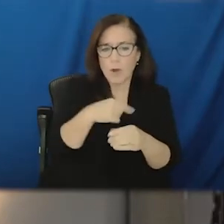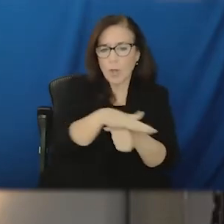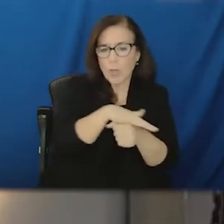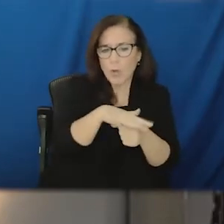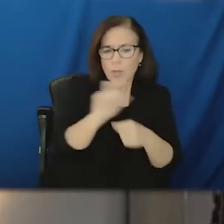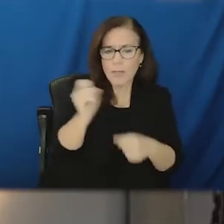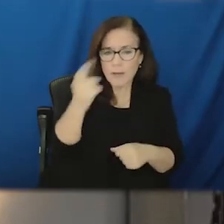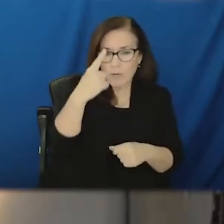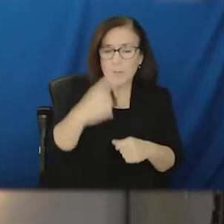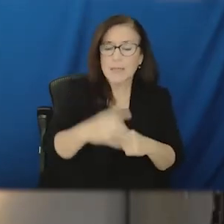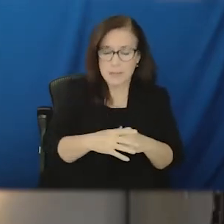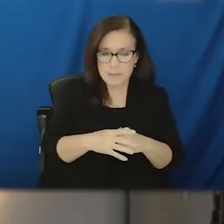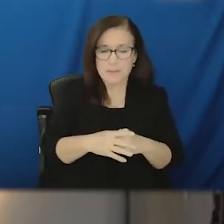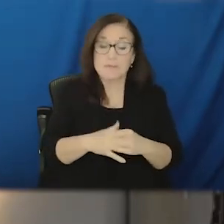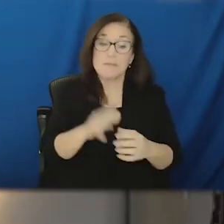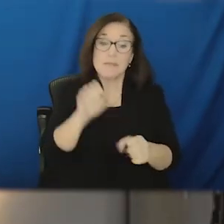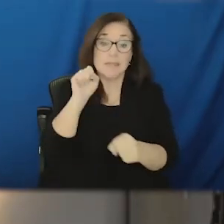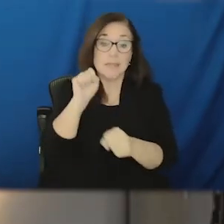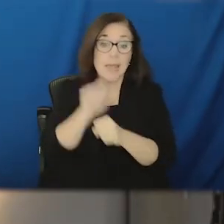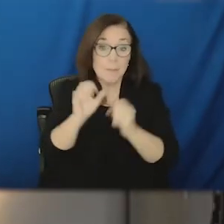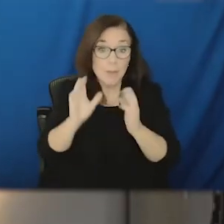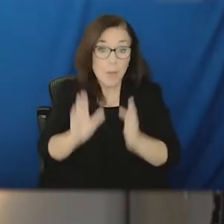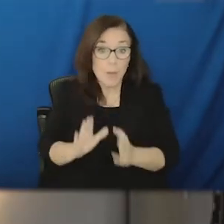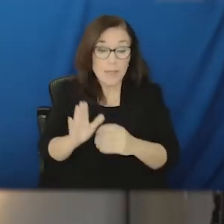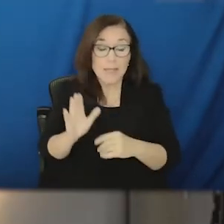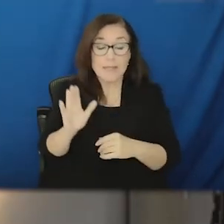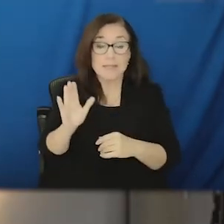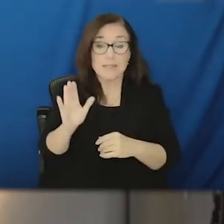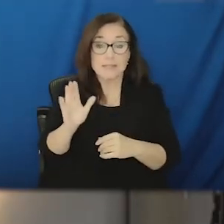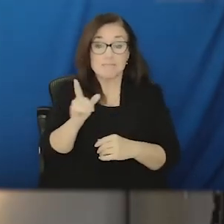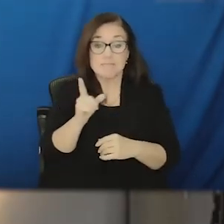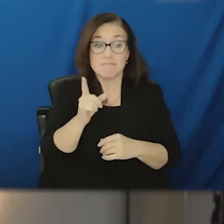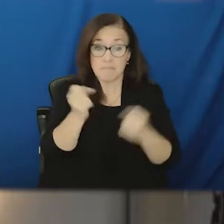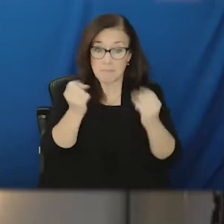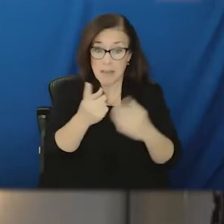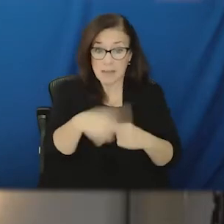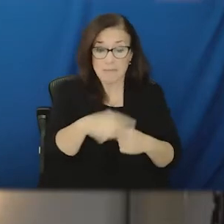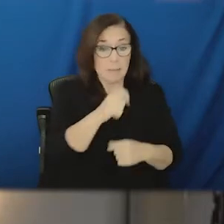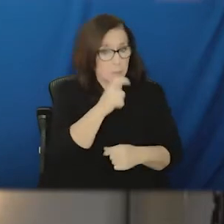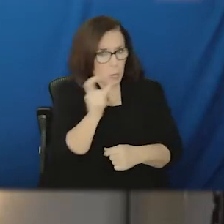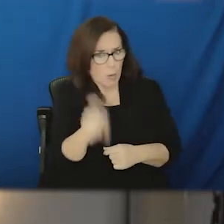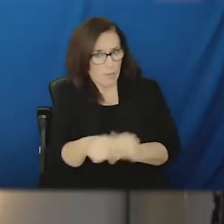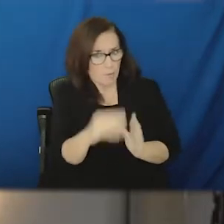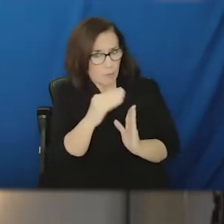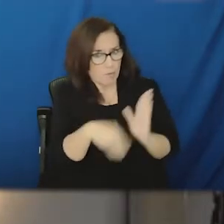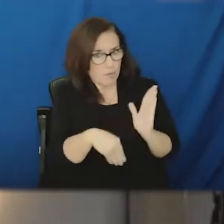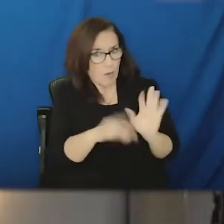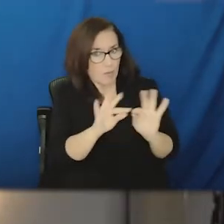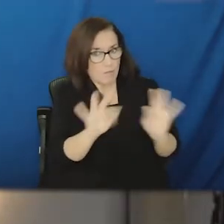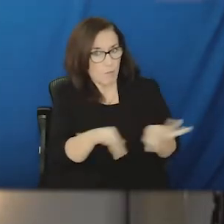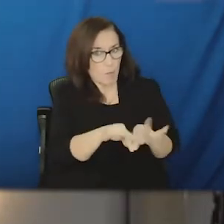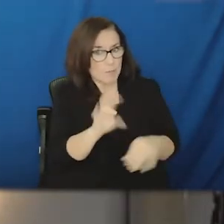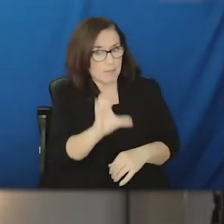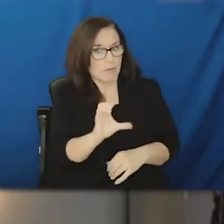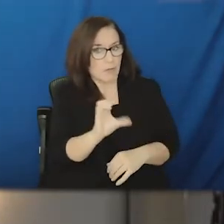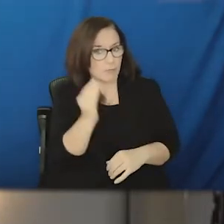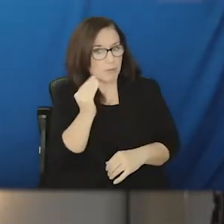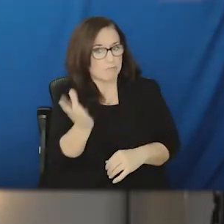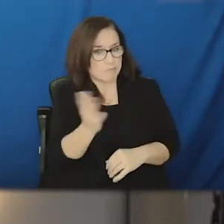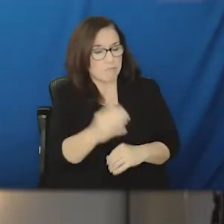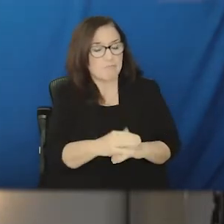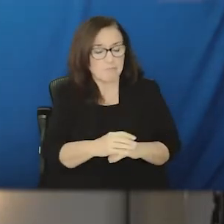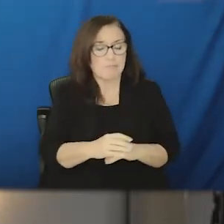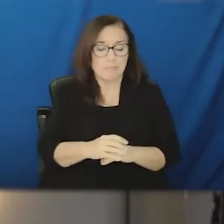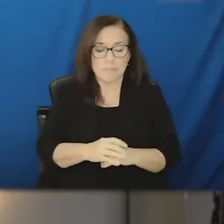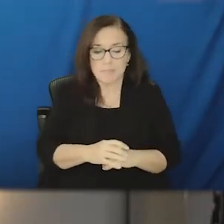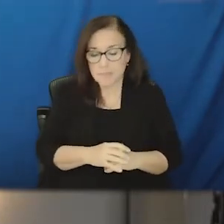that employees at very senior levels don't have to fill out Form 700. I want to take maybe, I don't know